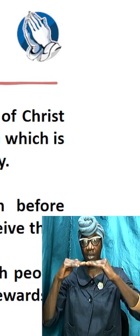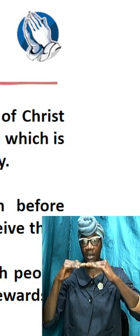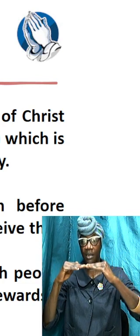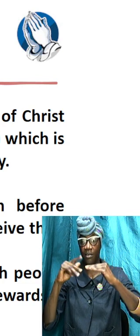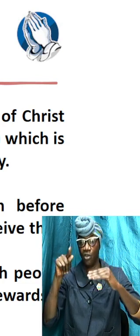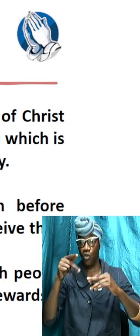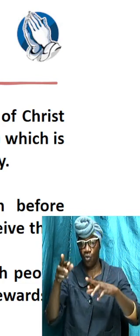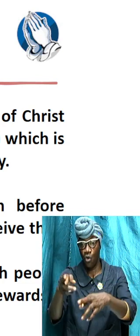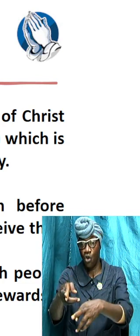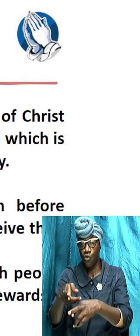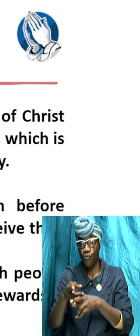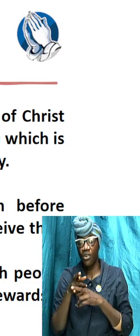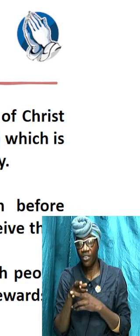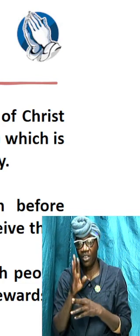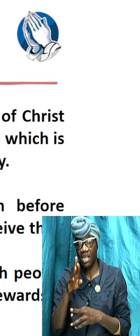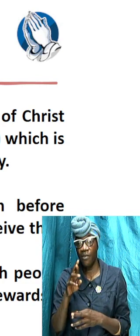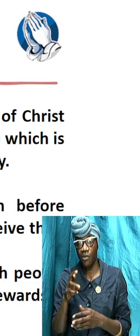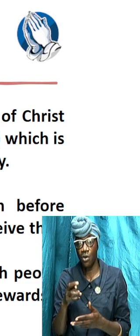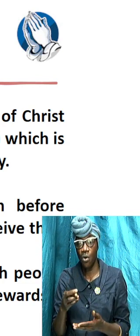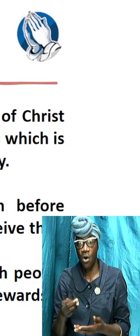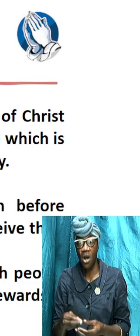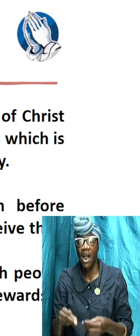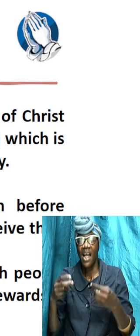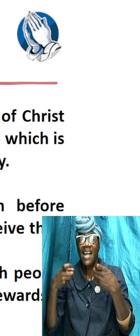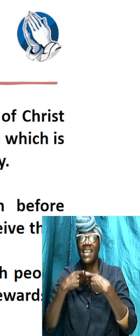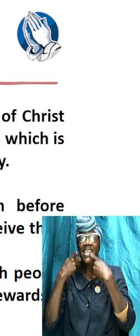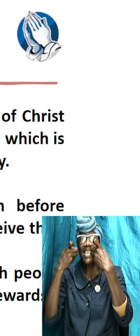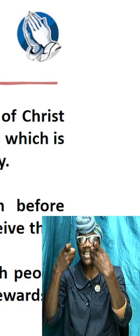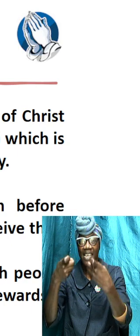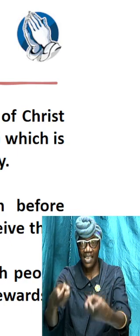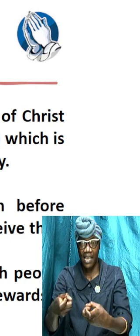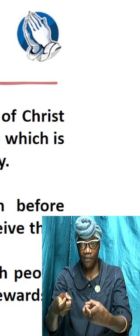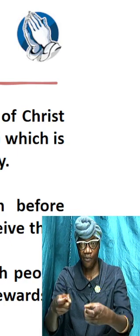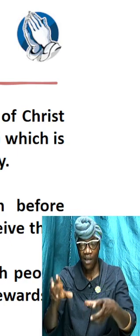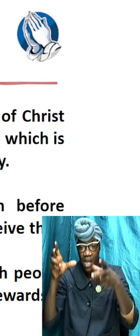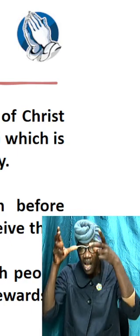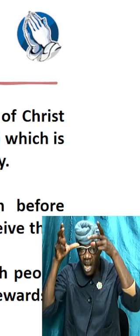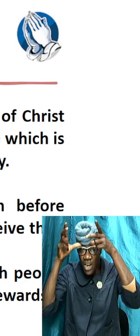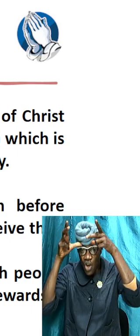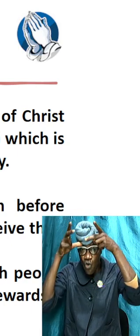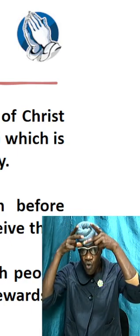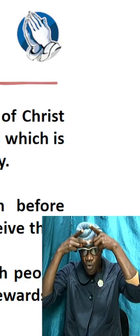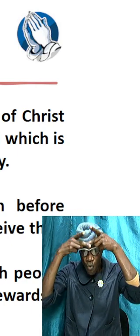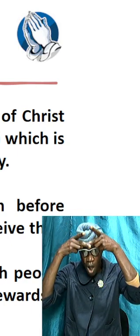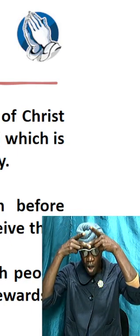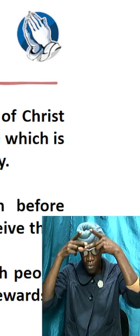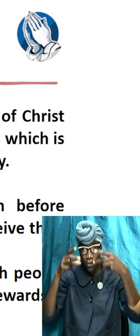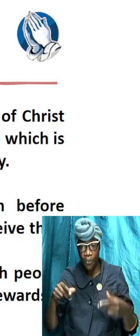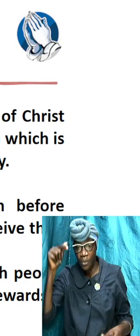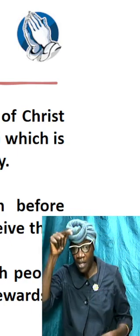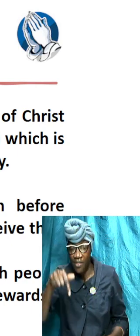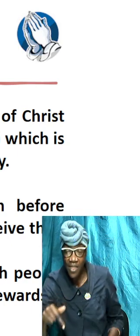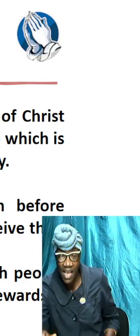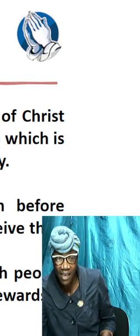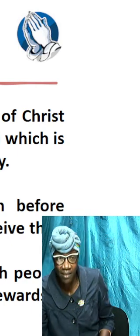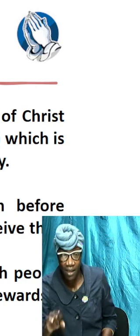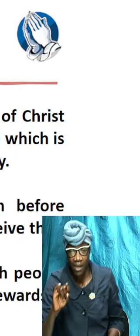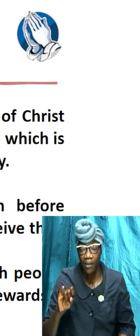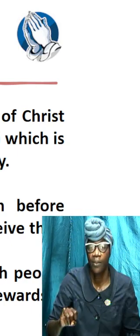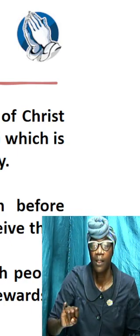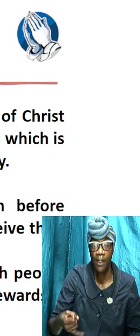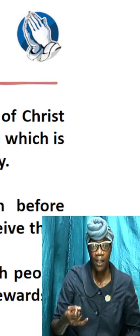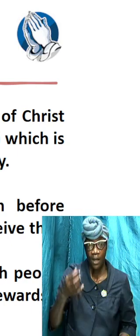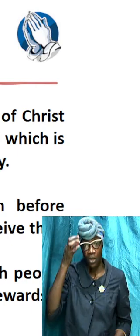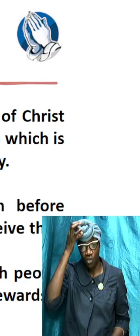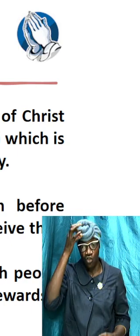be receiving your reward, receiving your crown. Now, this judgment seat, and let me just bring this up,